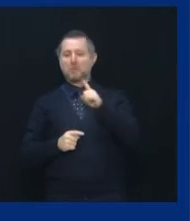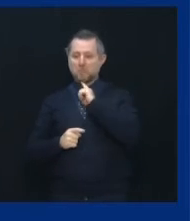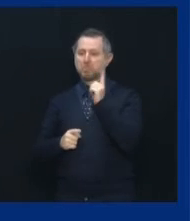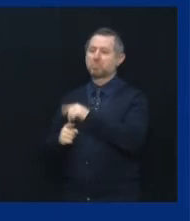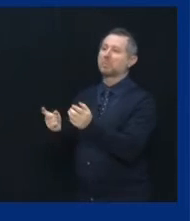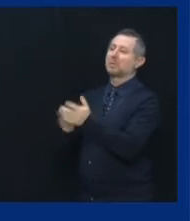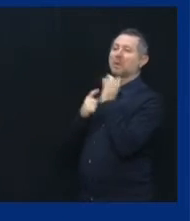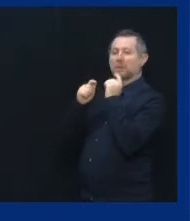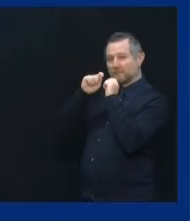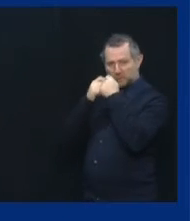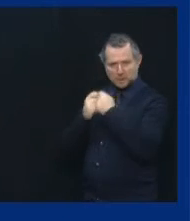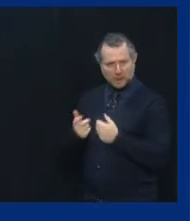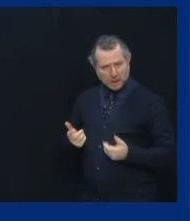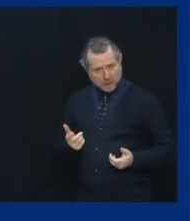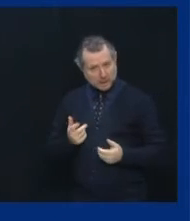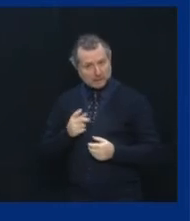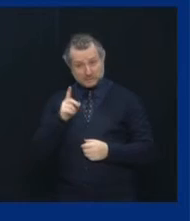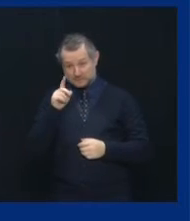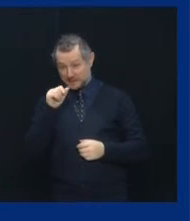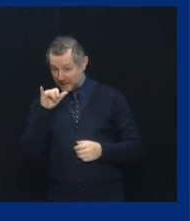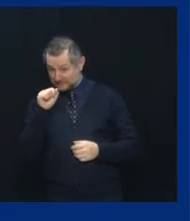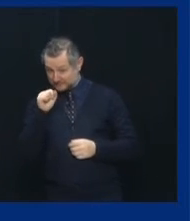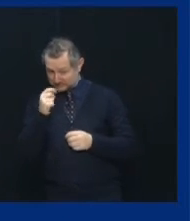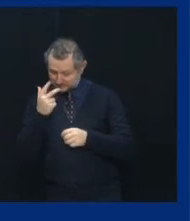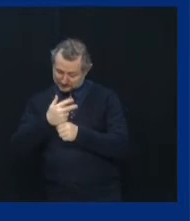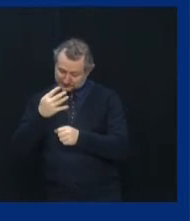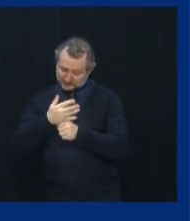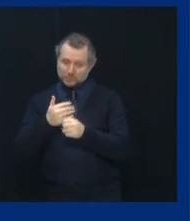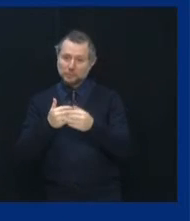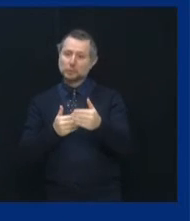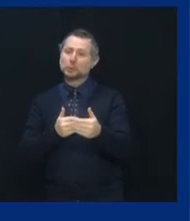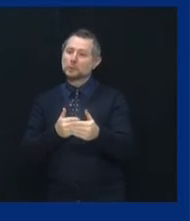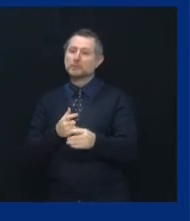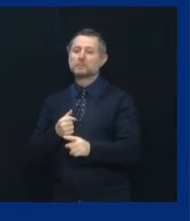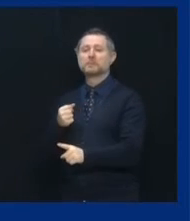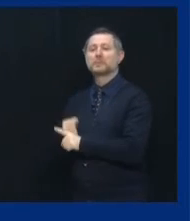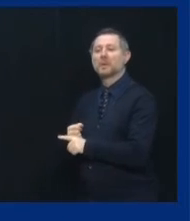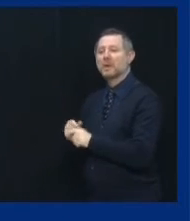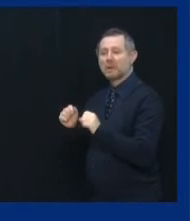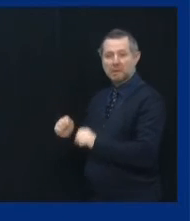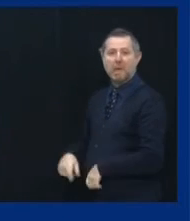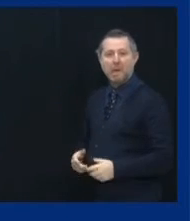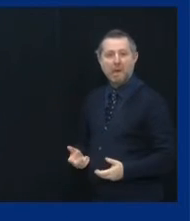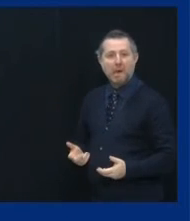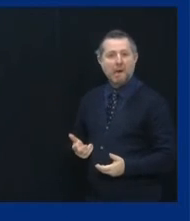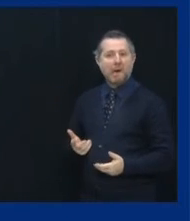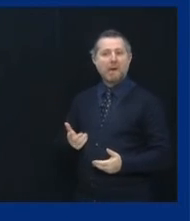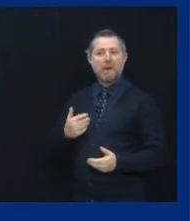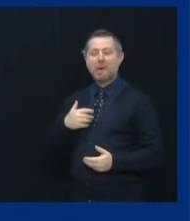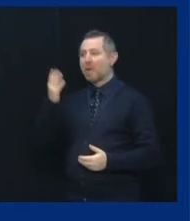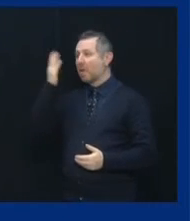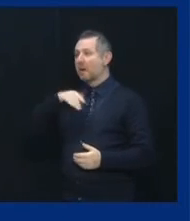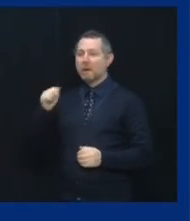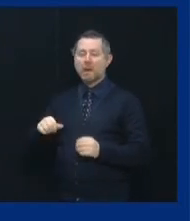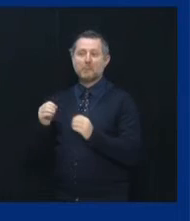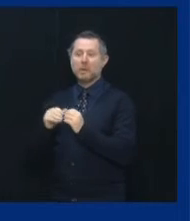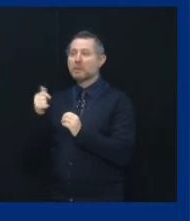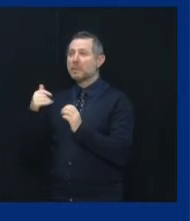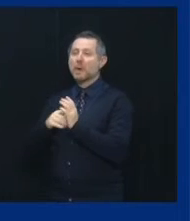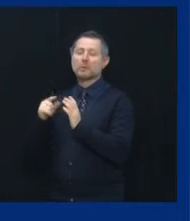Obviously, days are relevant here because you have tens of thousands of people coming every